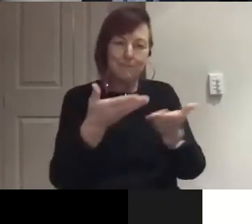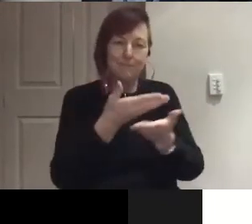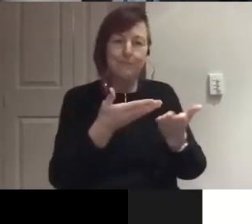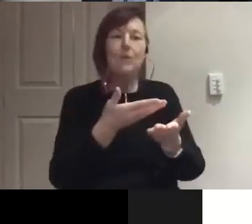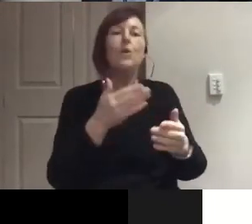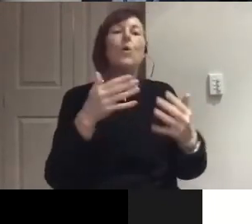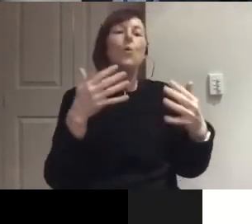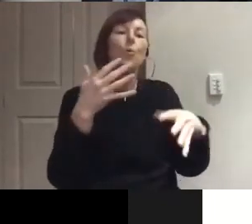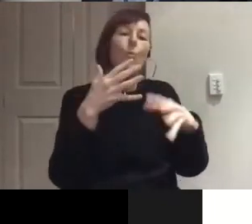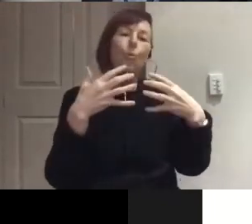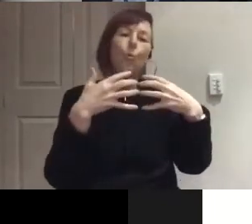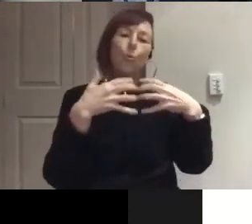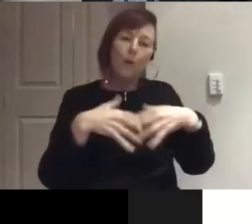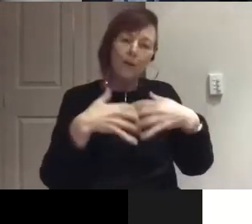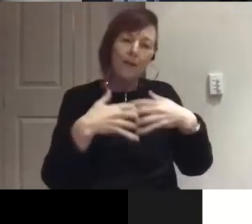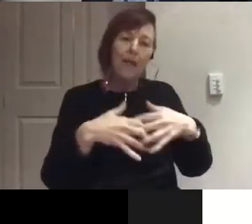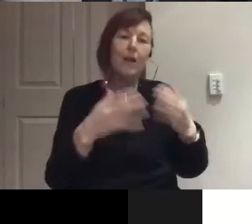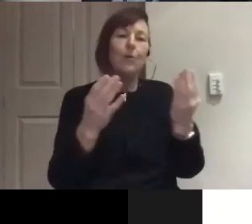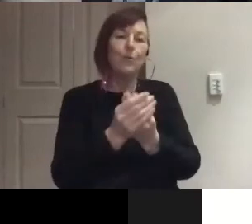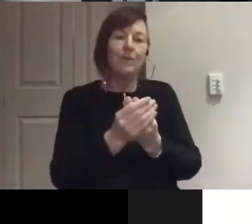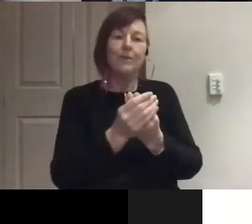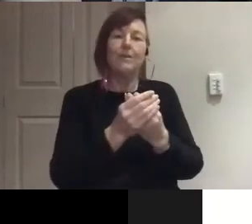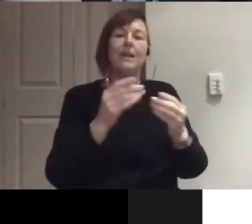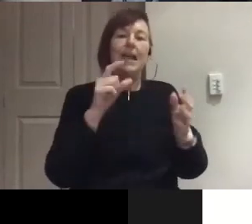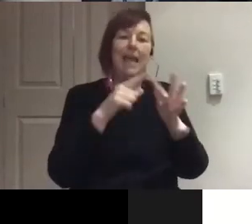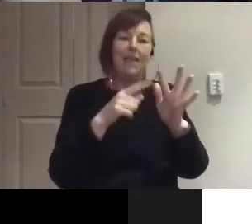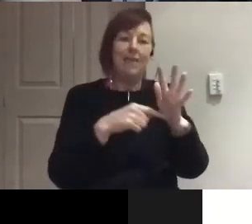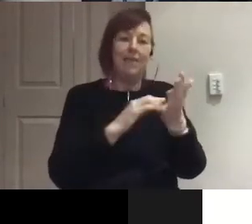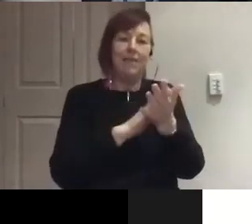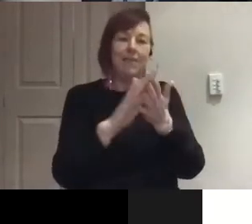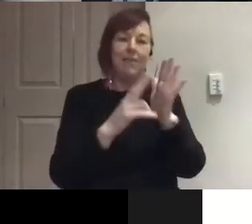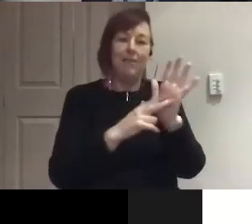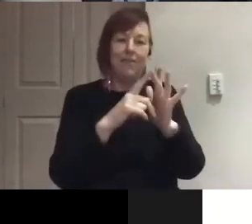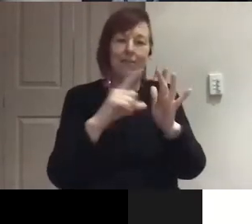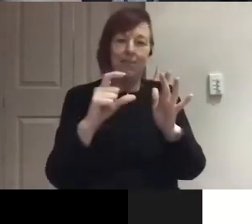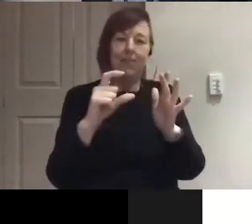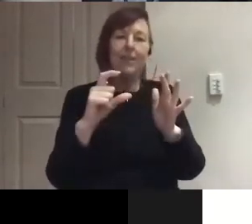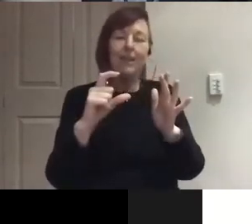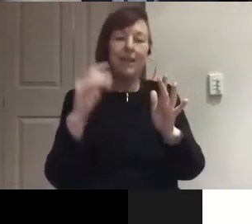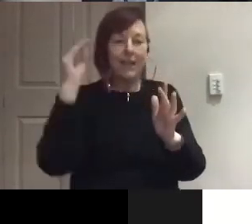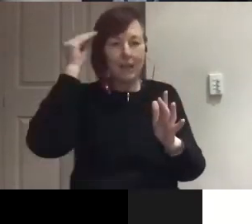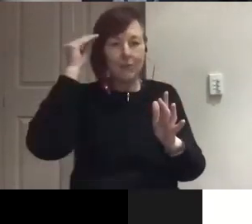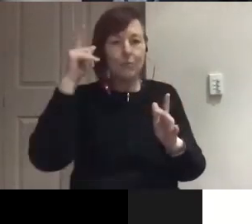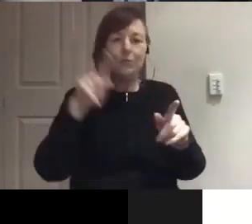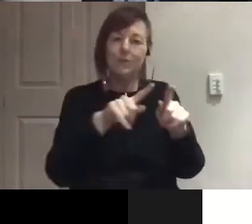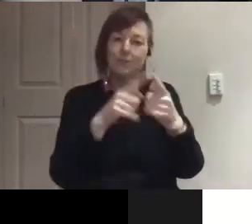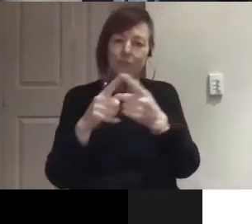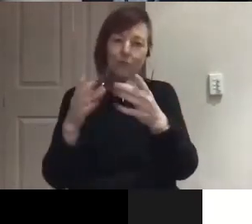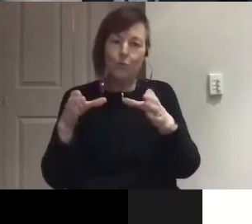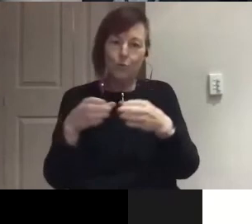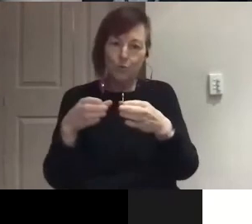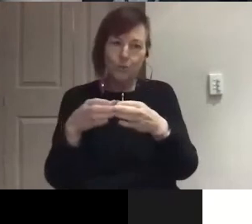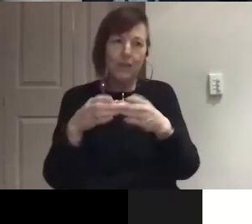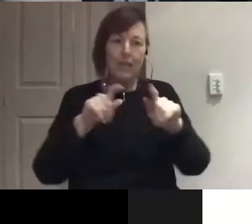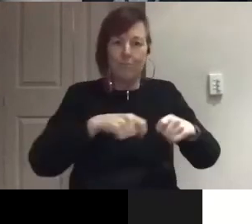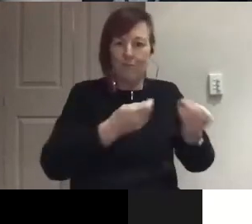council, the Ethnic Council with Chris Hazelman, and a range of other service providers, both formal